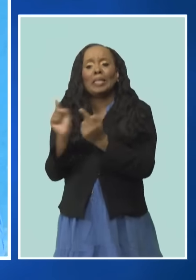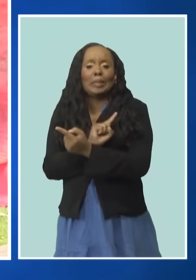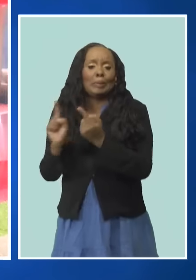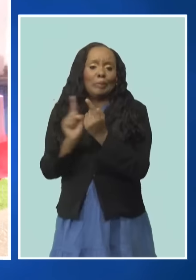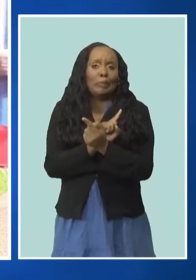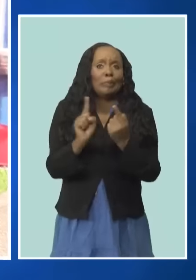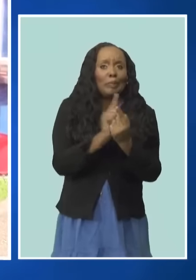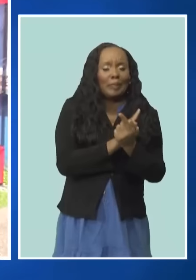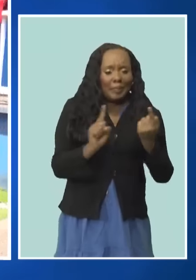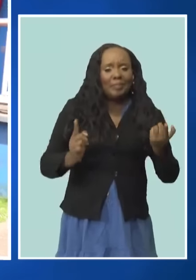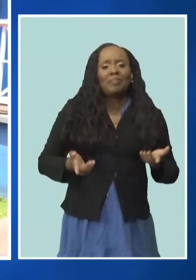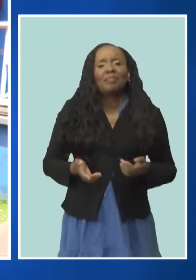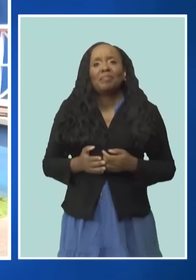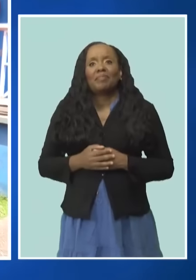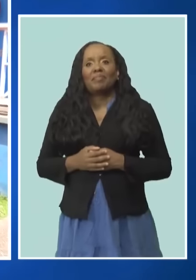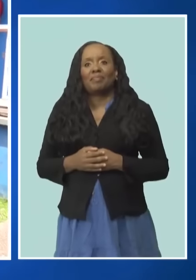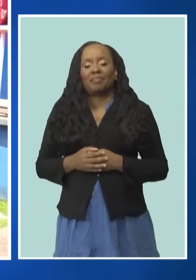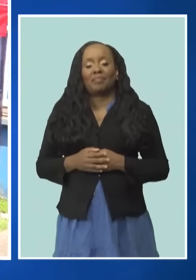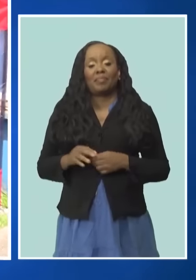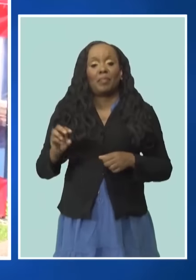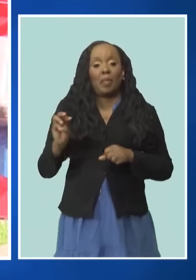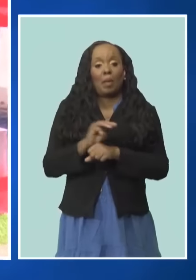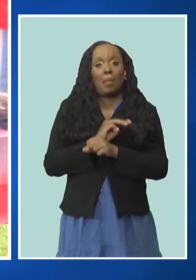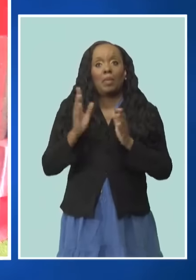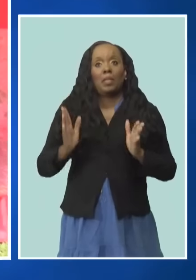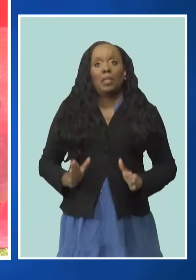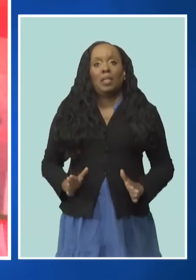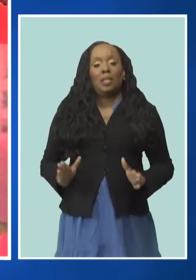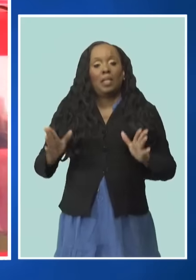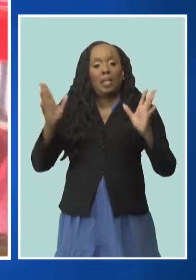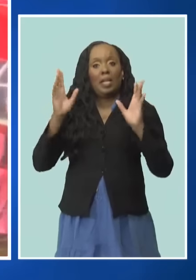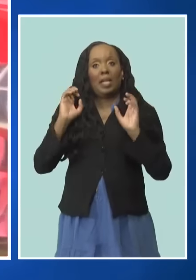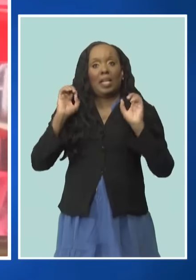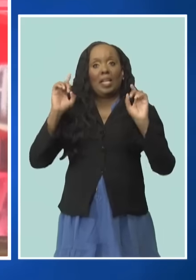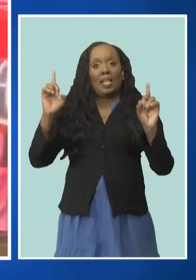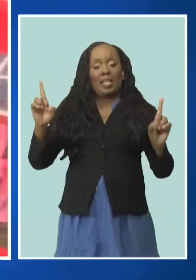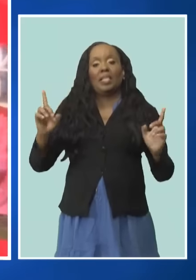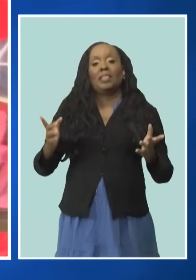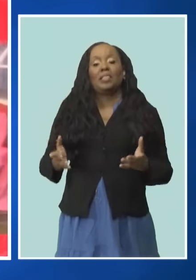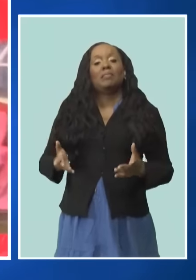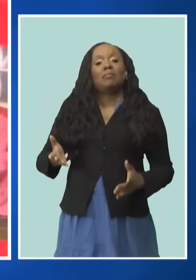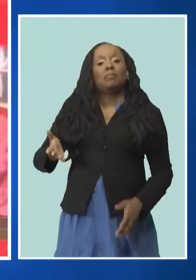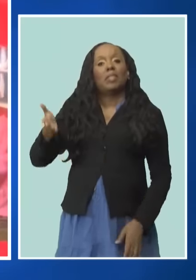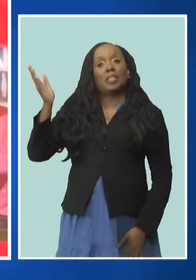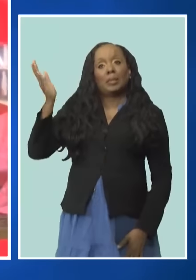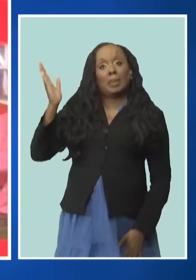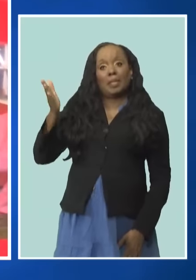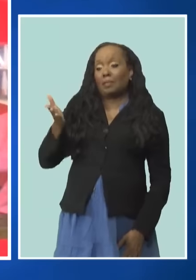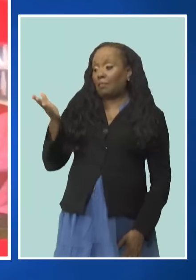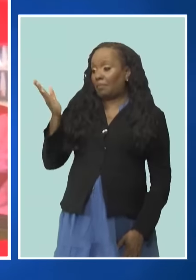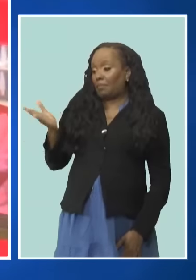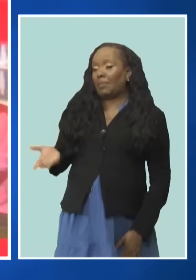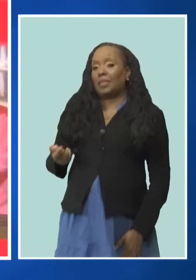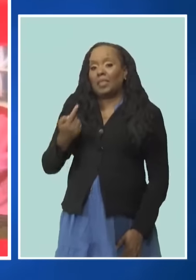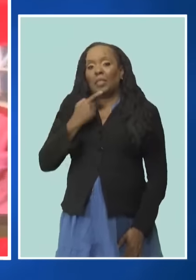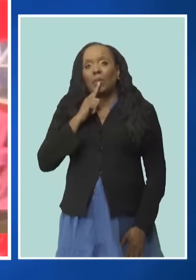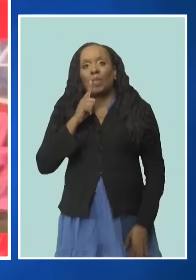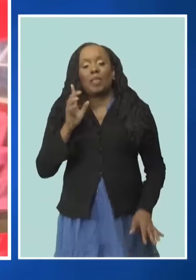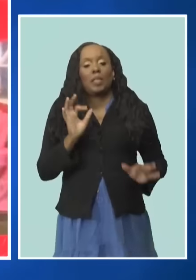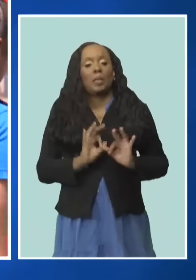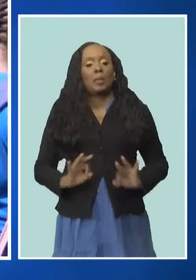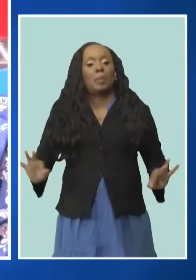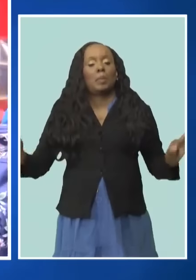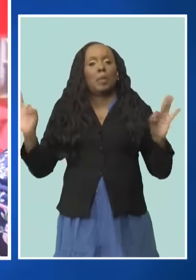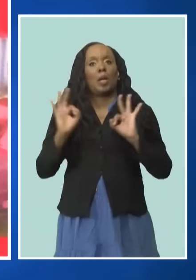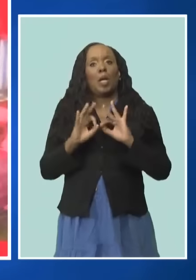meet. Minister of Educational Transformation, Chad Blackman, speaking at the event, said, "It is important that from a young